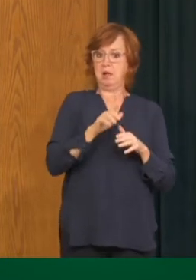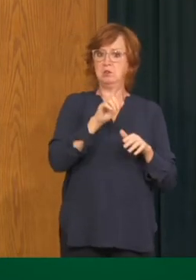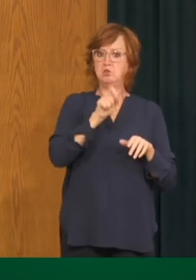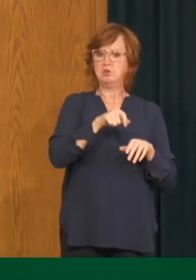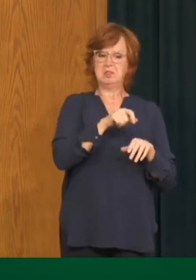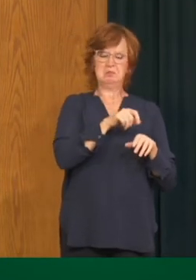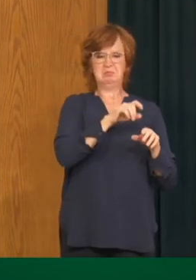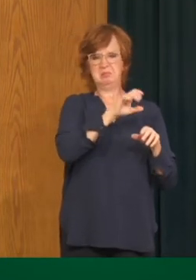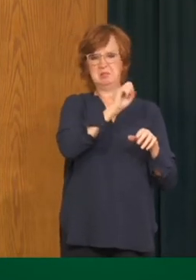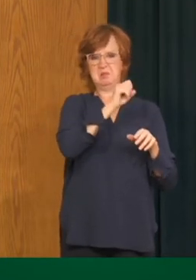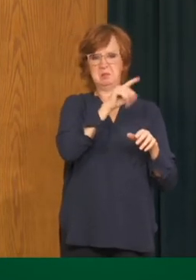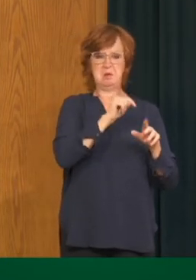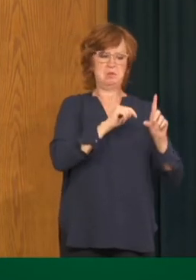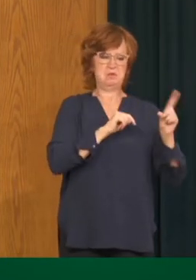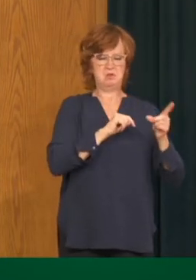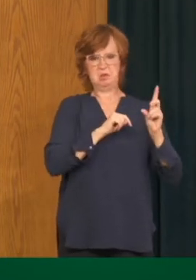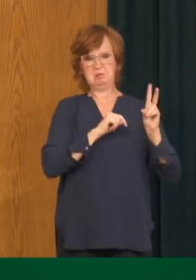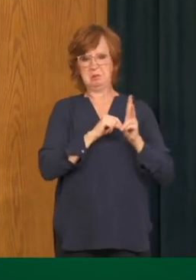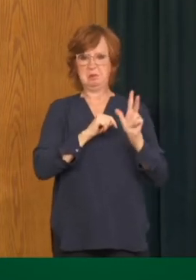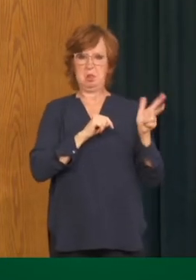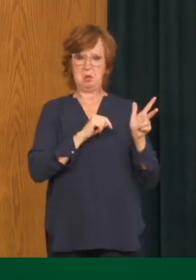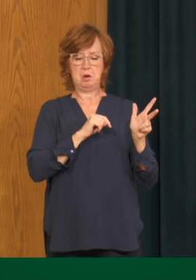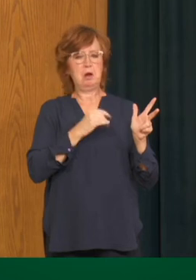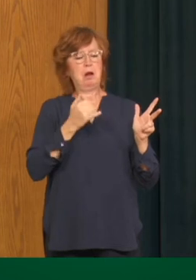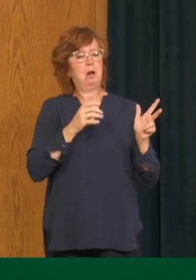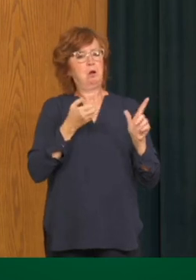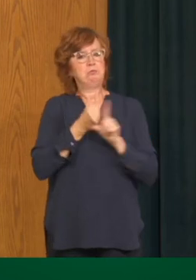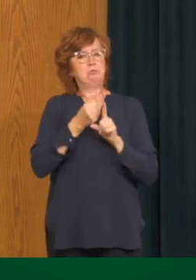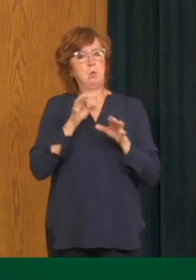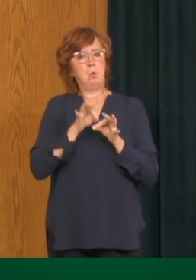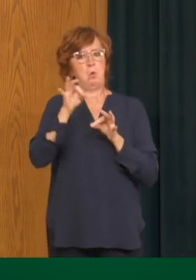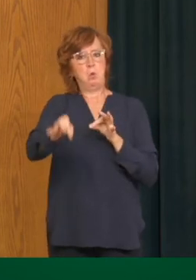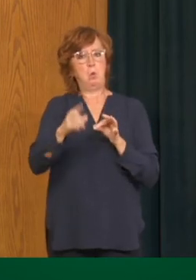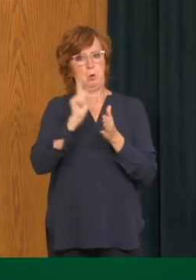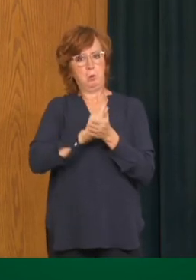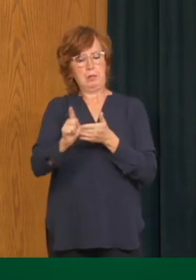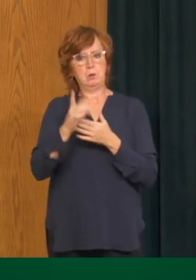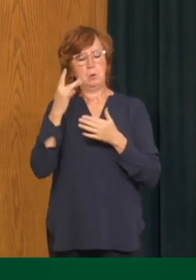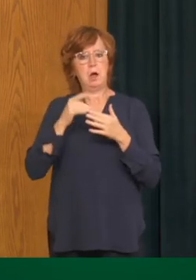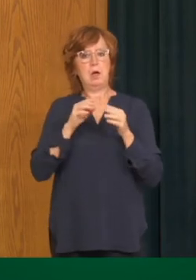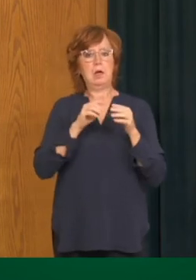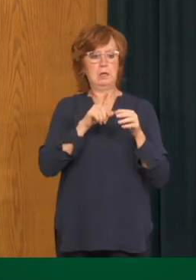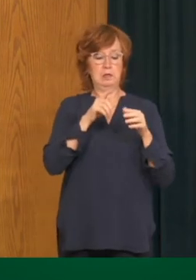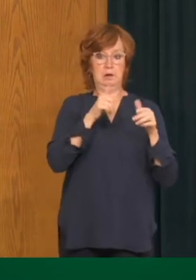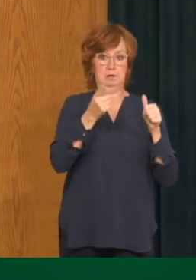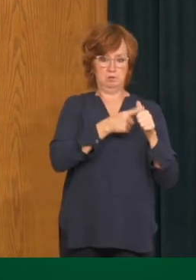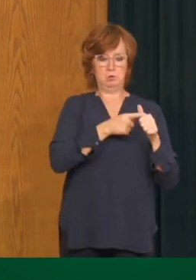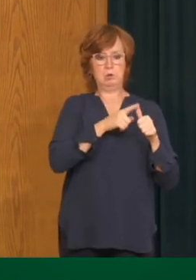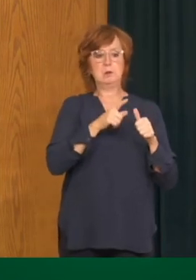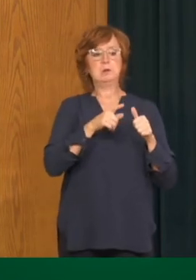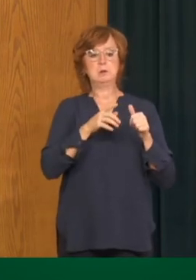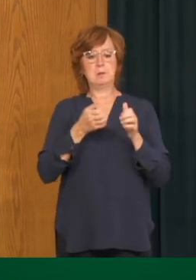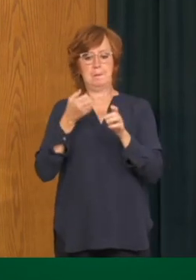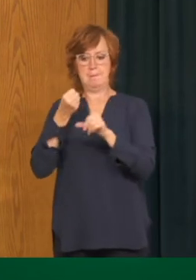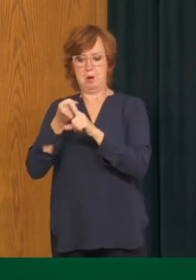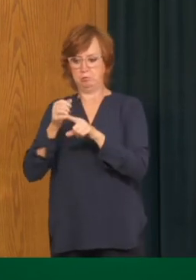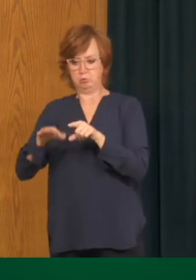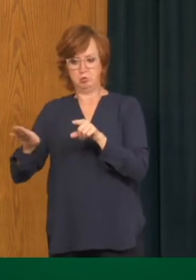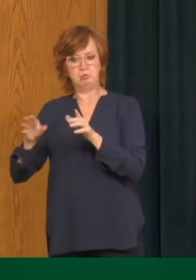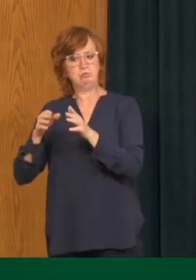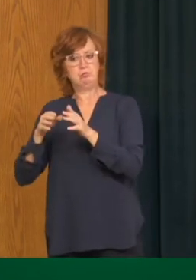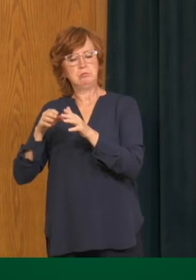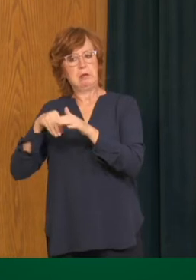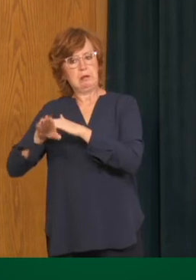4 extra days to be in the schools, to get trained on additional protocols, to make sure their classrooms are configured